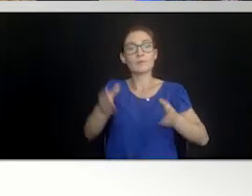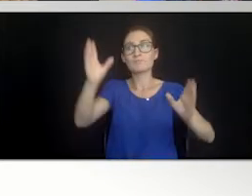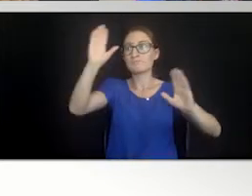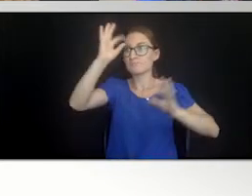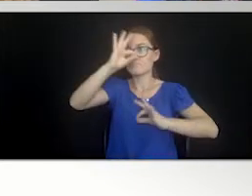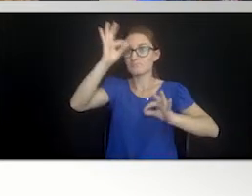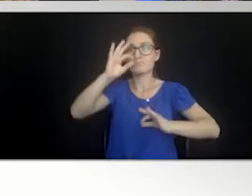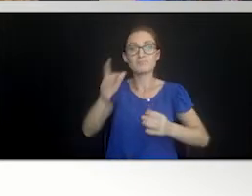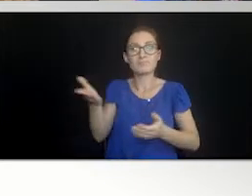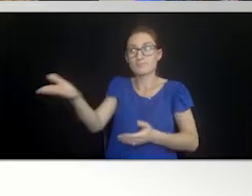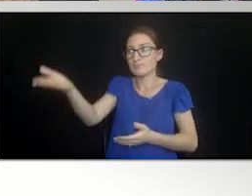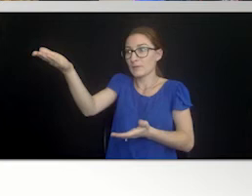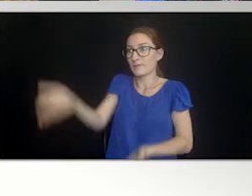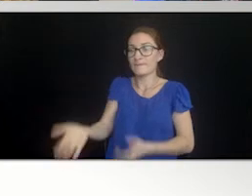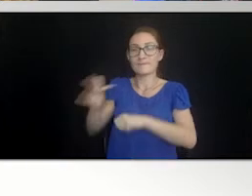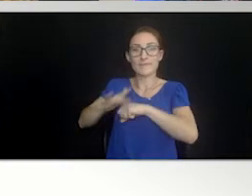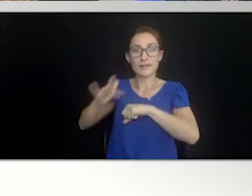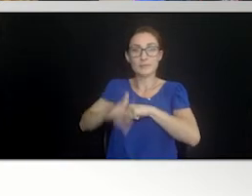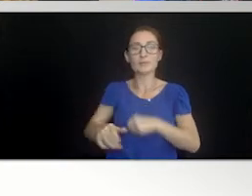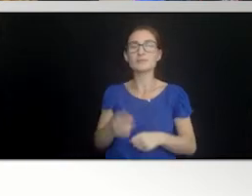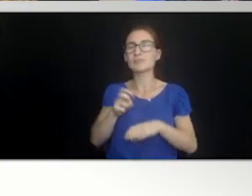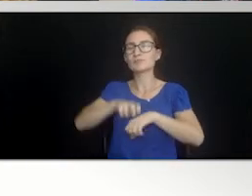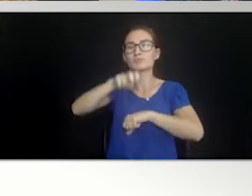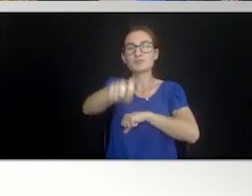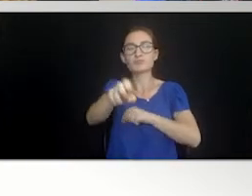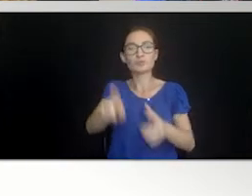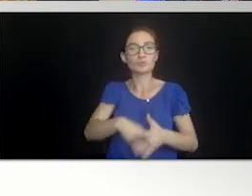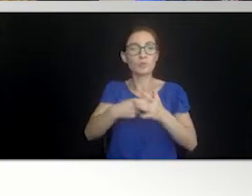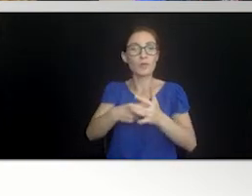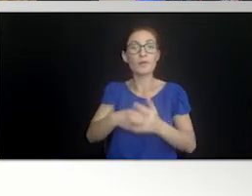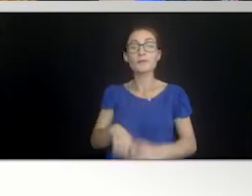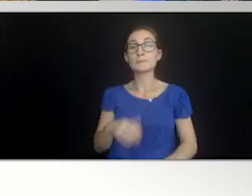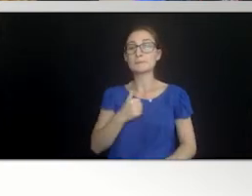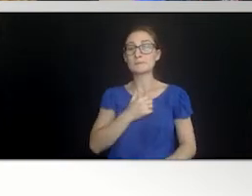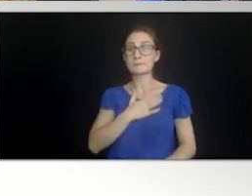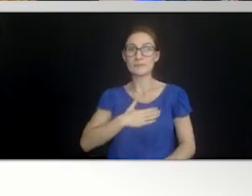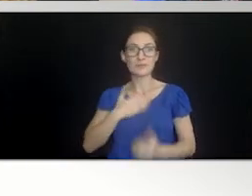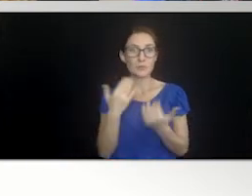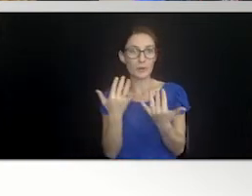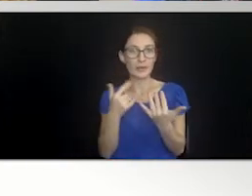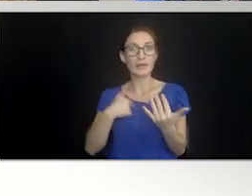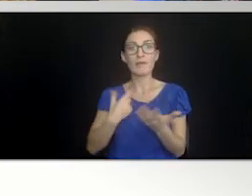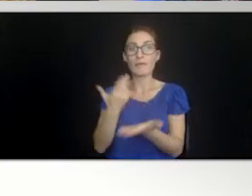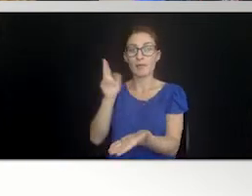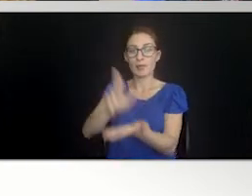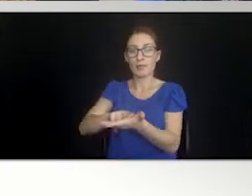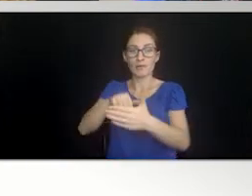existed. All right, let's just jump right into the demo. Please give me a second while I log in to MyHana.